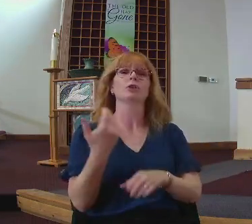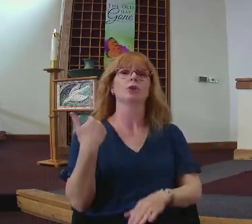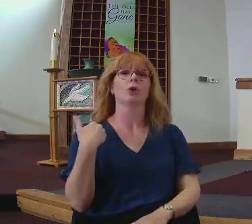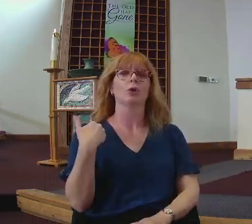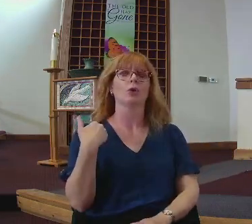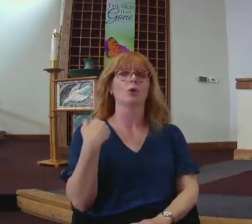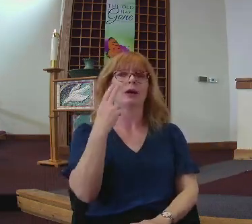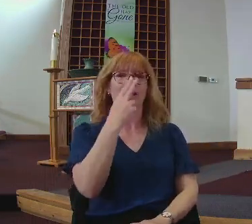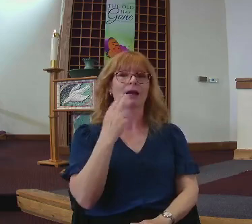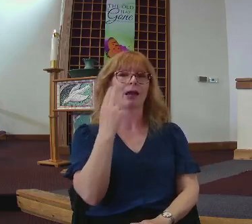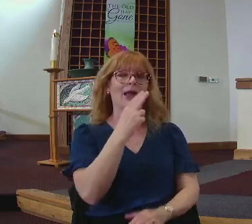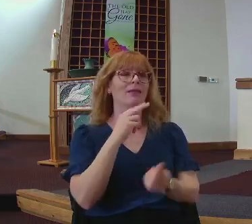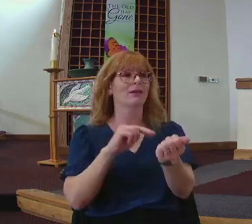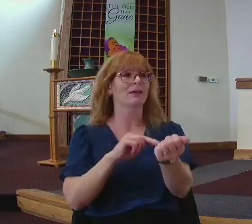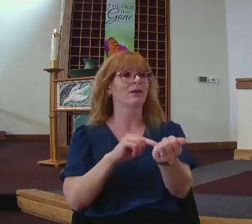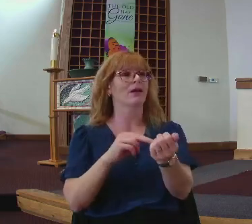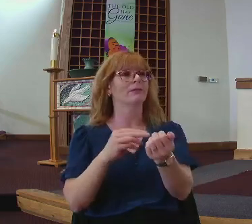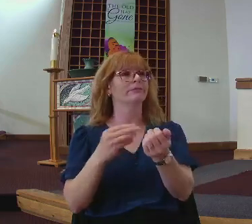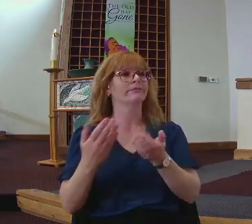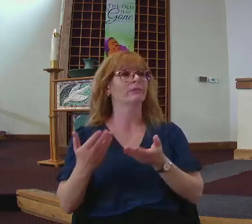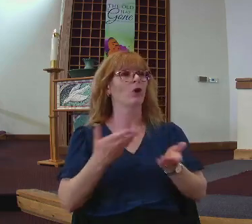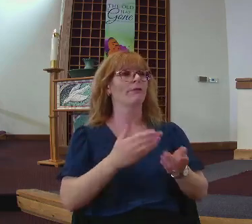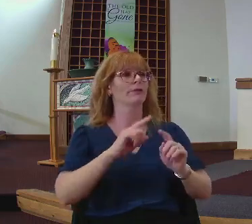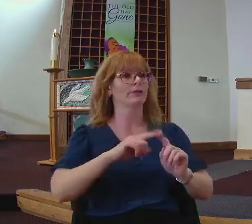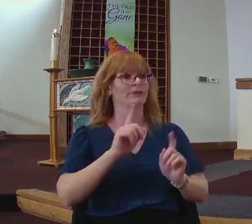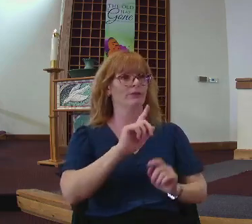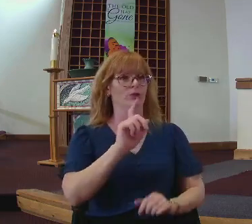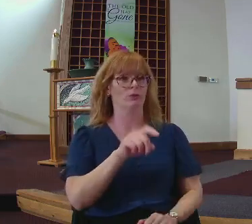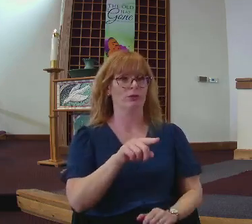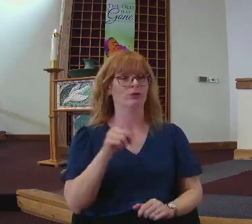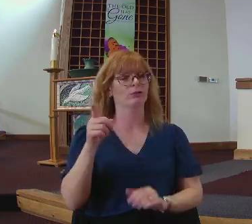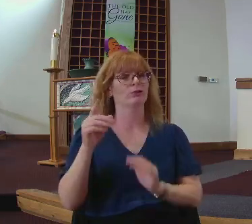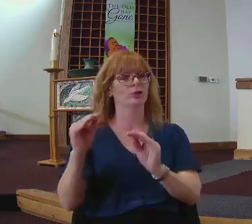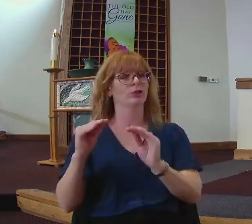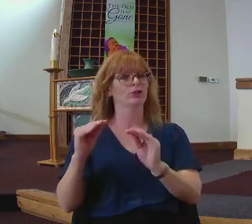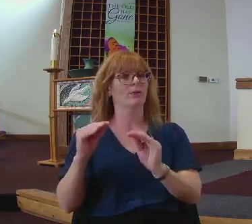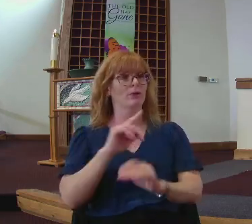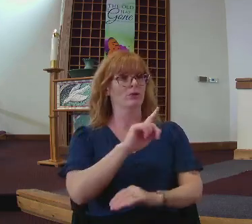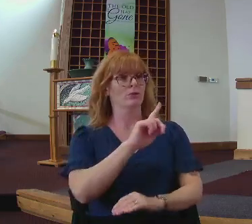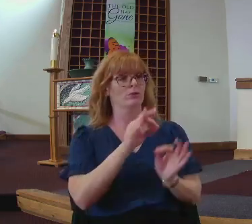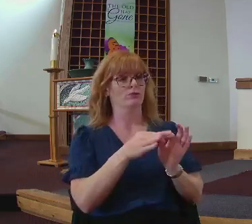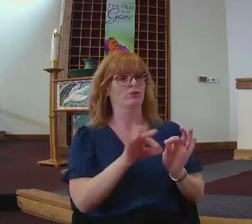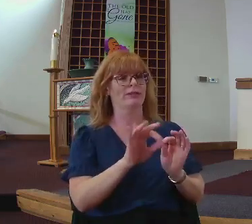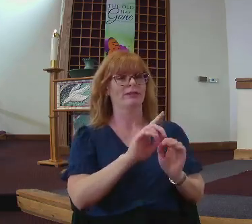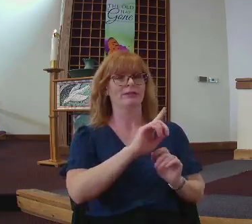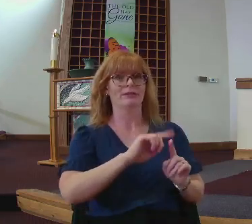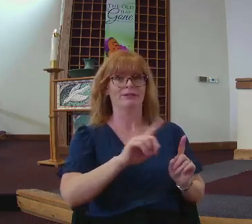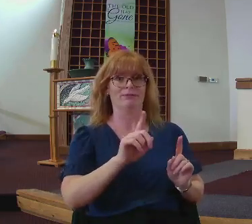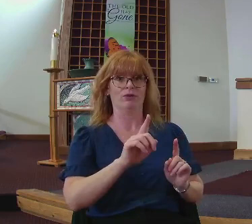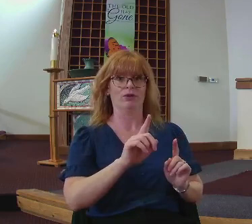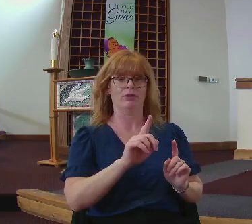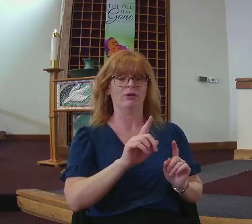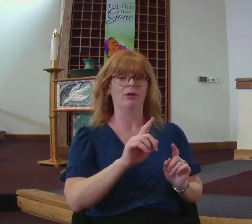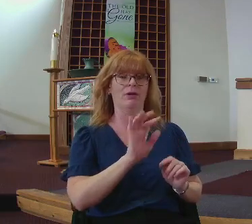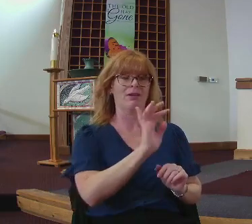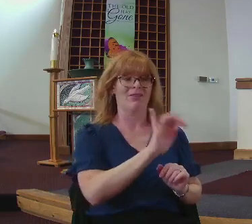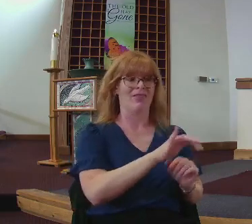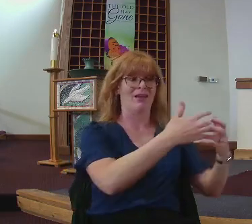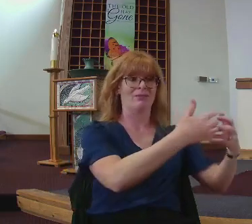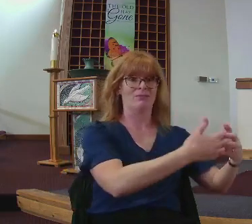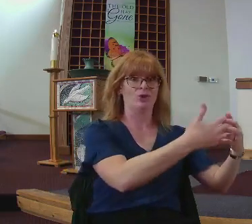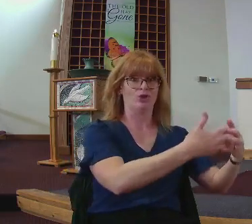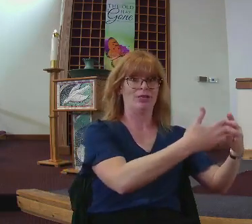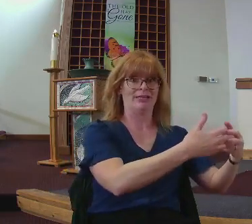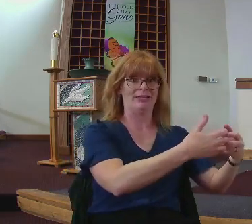different question to ask. And she taught me to ask this question. Is the machine that is keeping